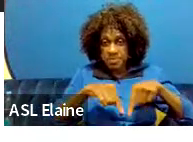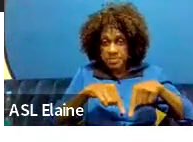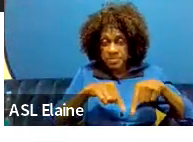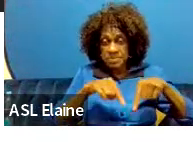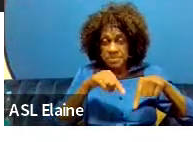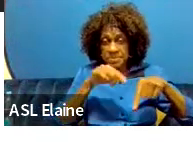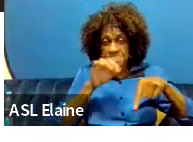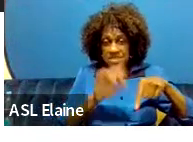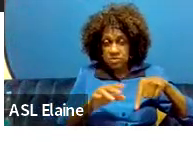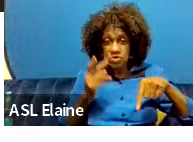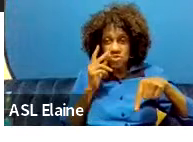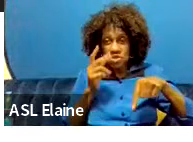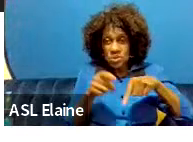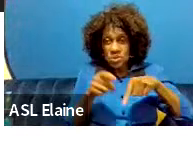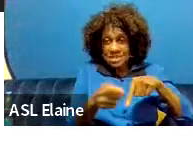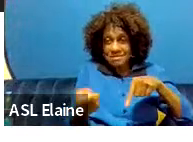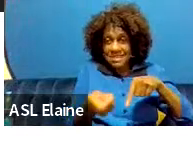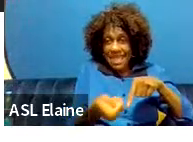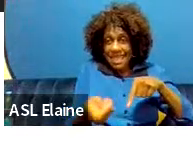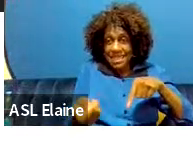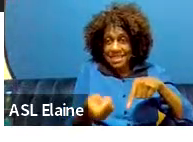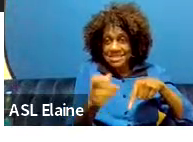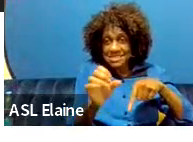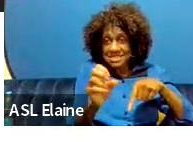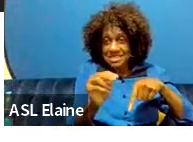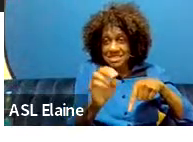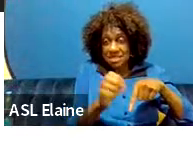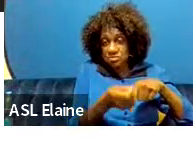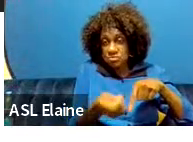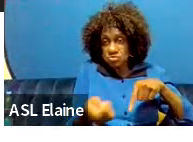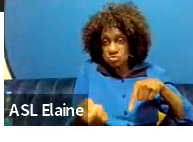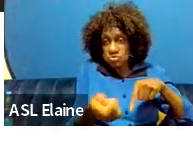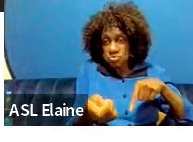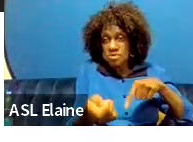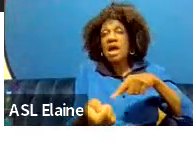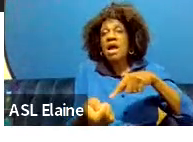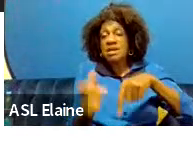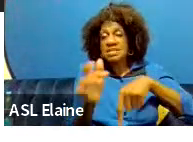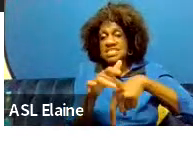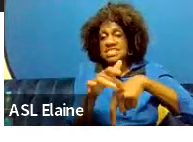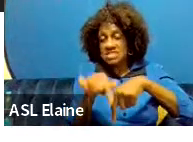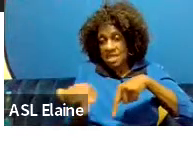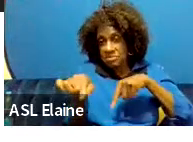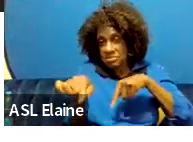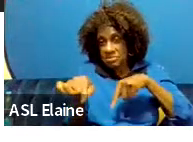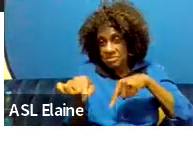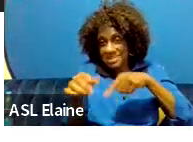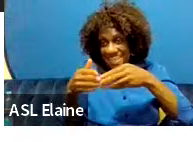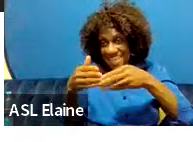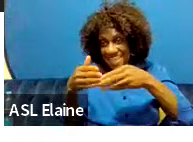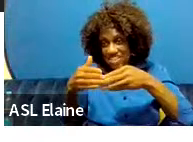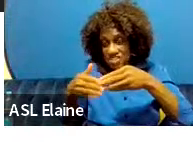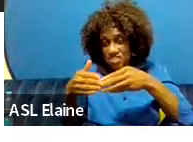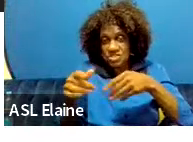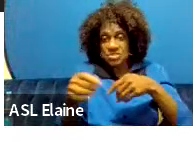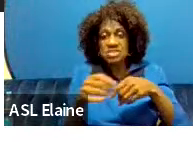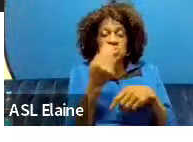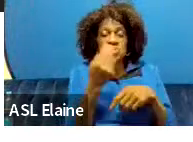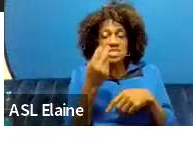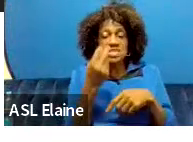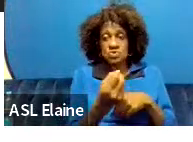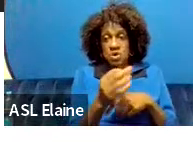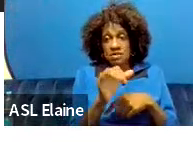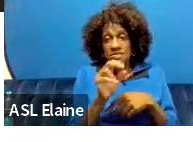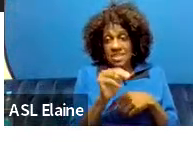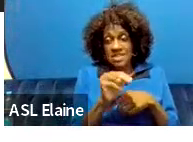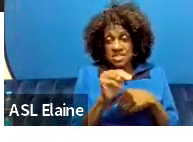cane. The image on the right shows that there's still that 12-inch maximum